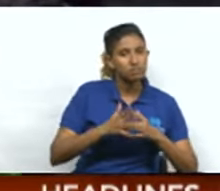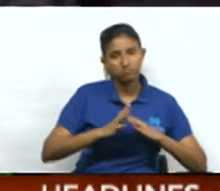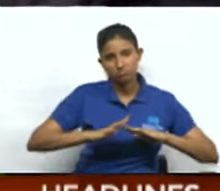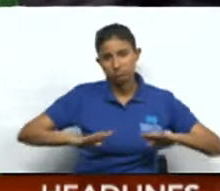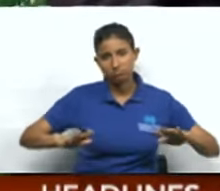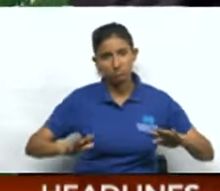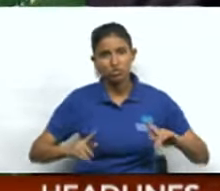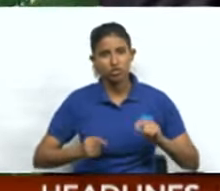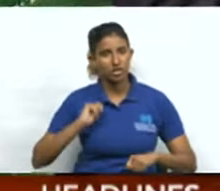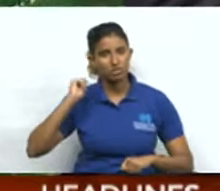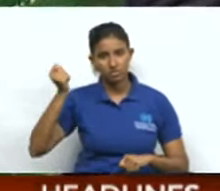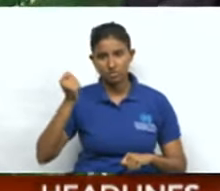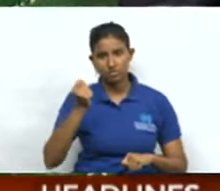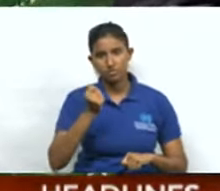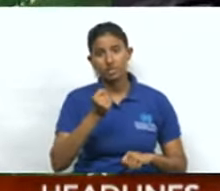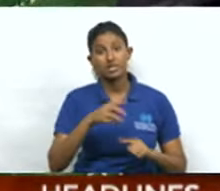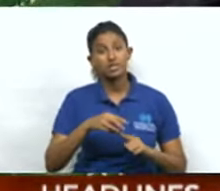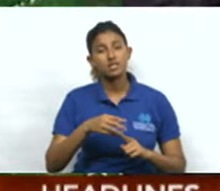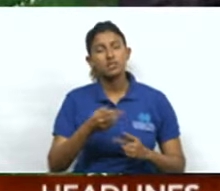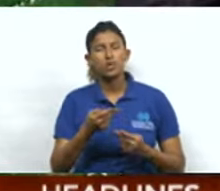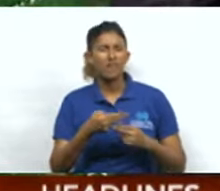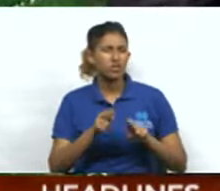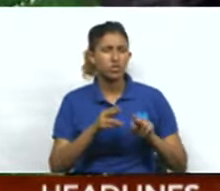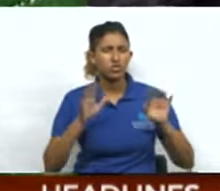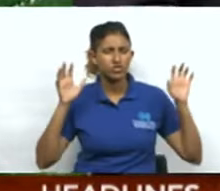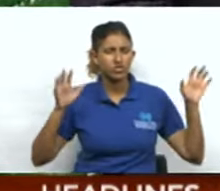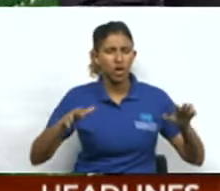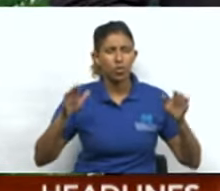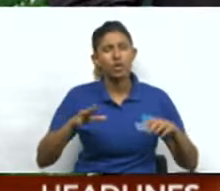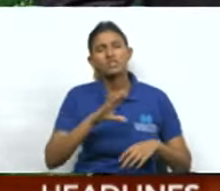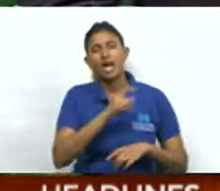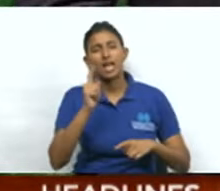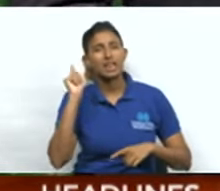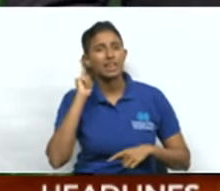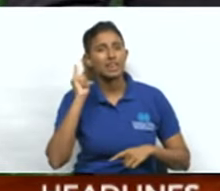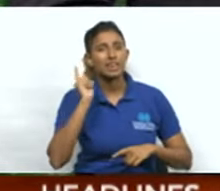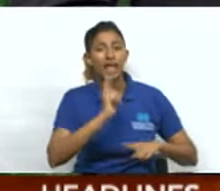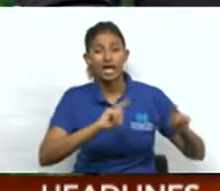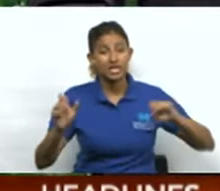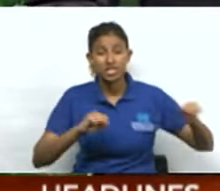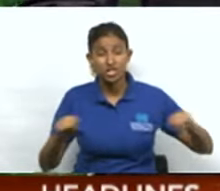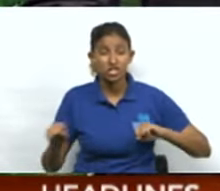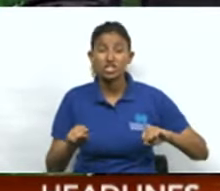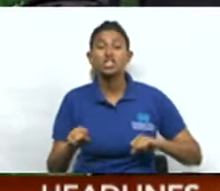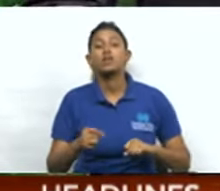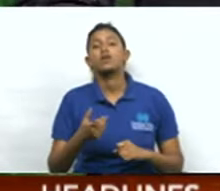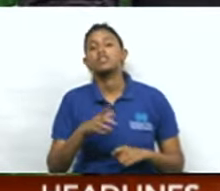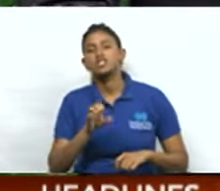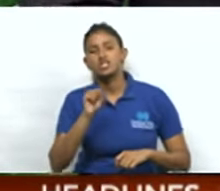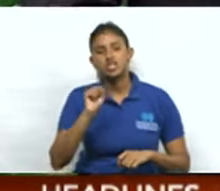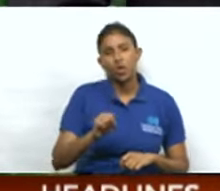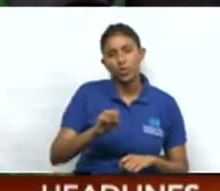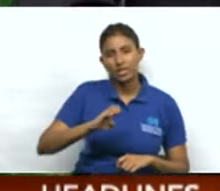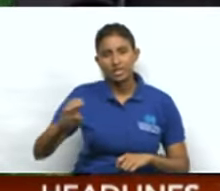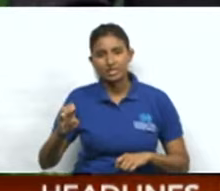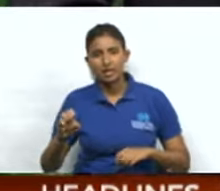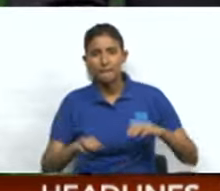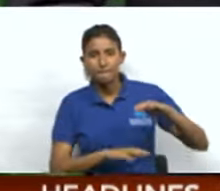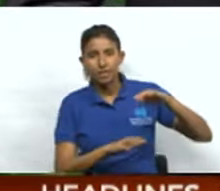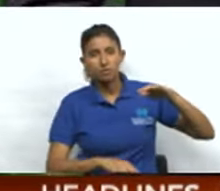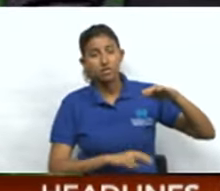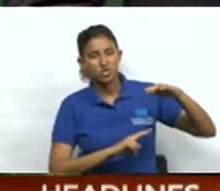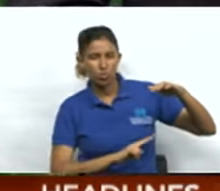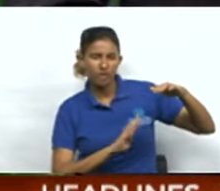the country, looking out for some isolated showers and even the odd thunderstorm across southeastern parts of Trinidad. Our minimum lows between 24